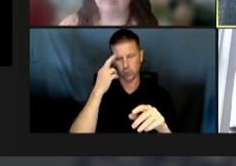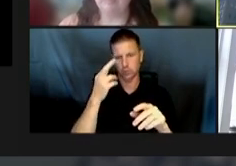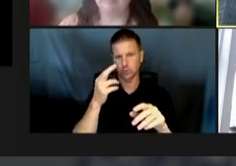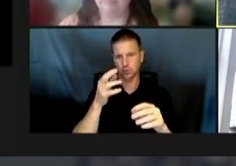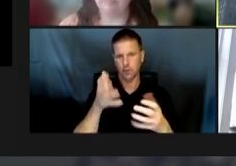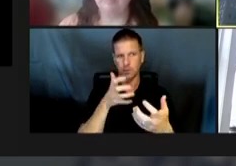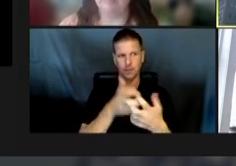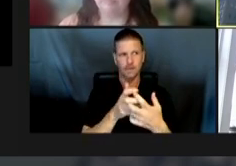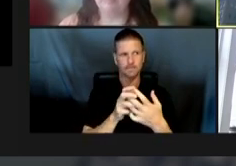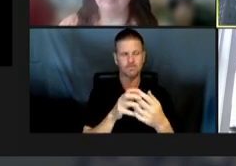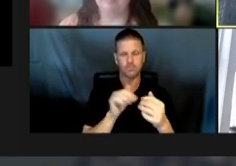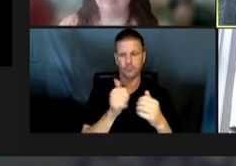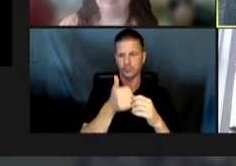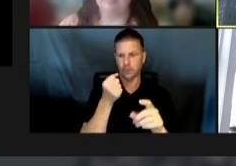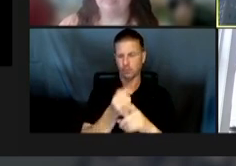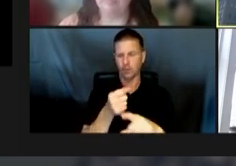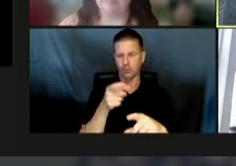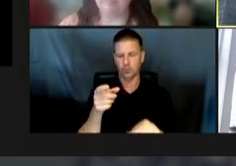is.